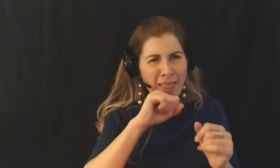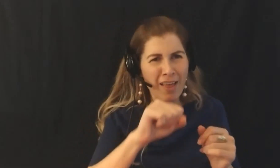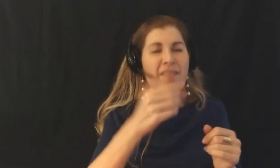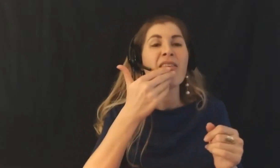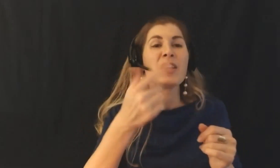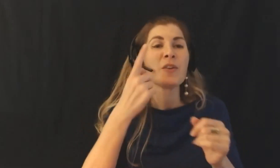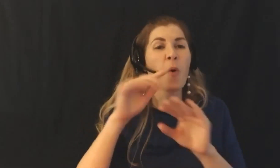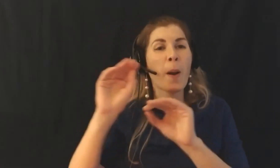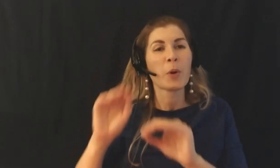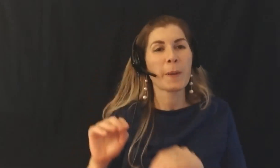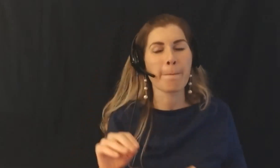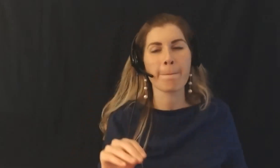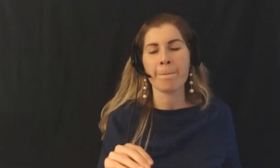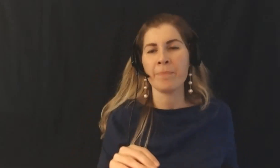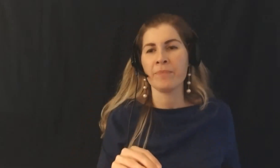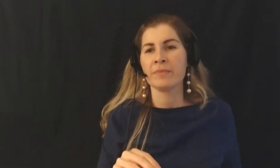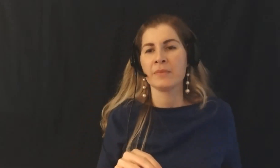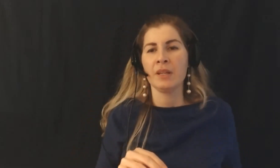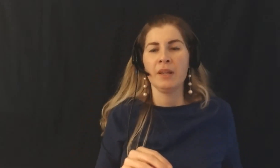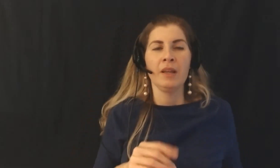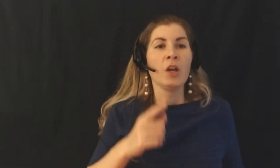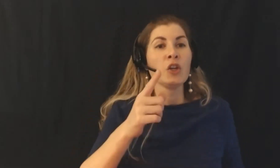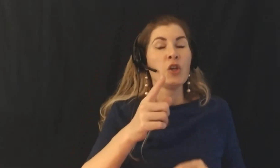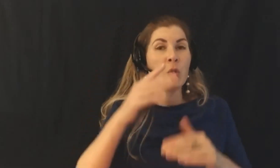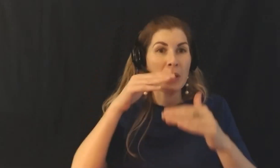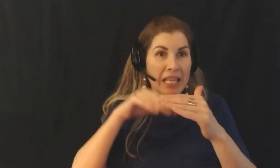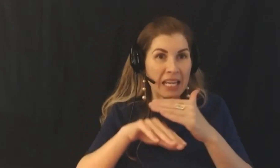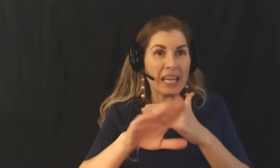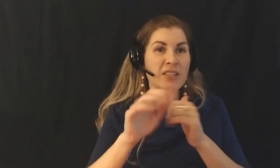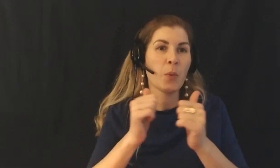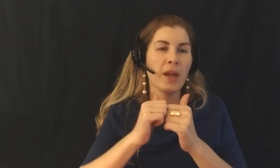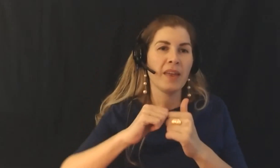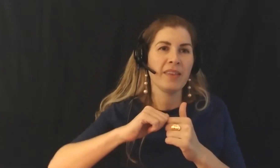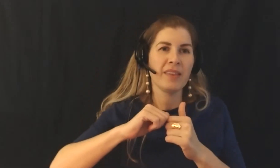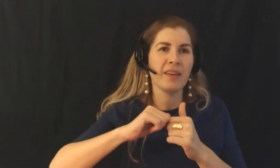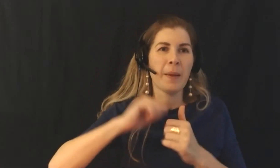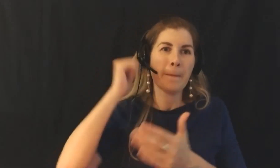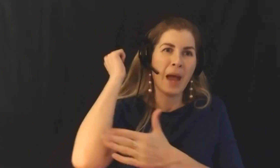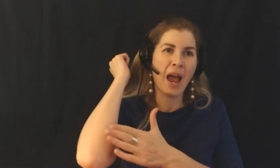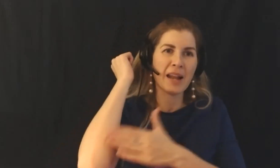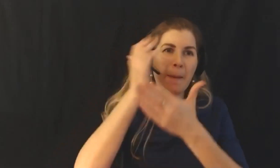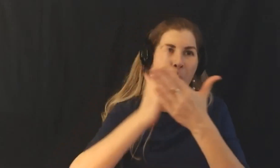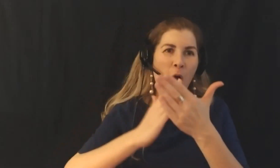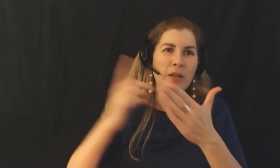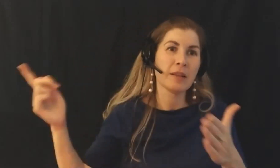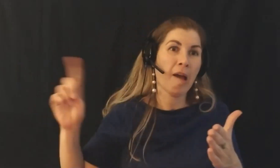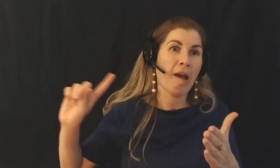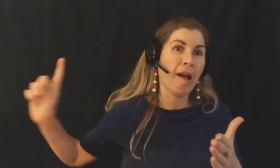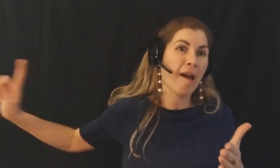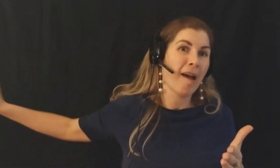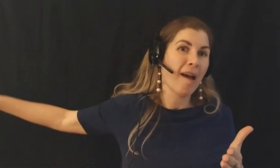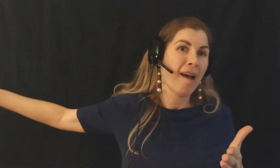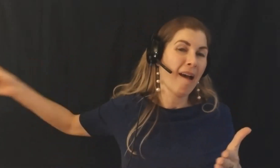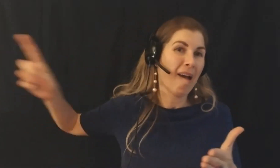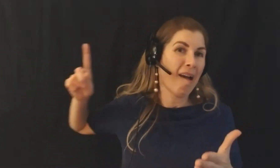much. You could vary enter the screen with body prompts. Put your elbow in, come close to the camera, or go far from the camera. Love it.